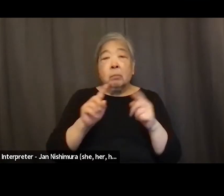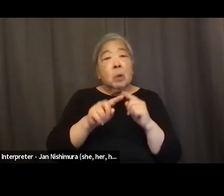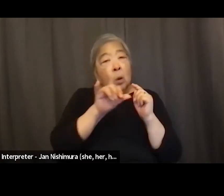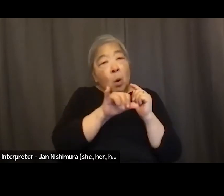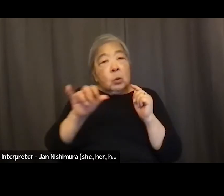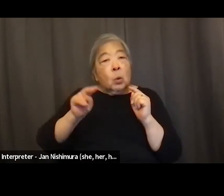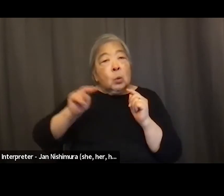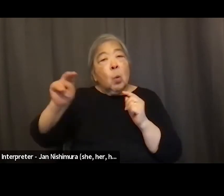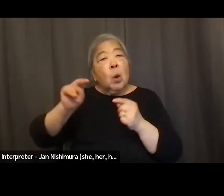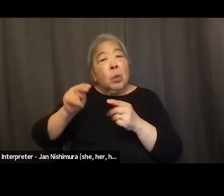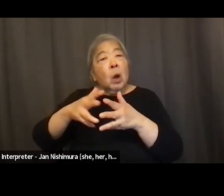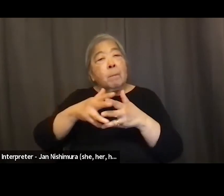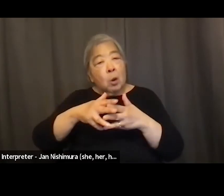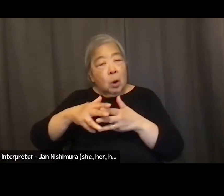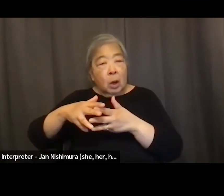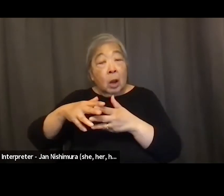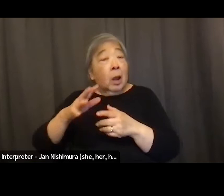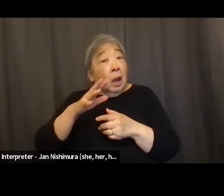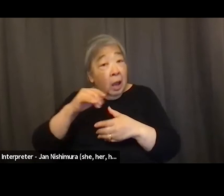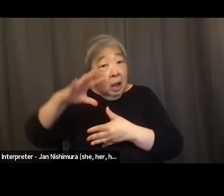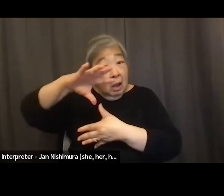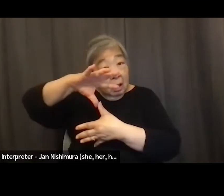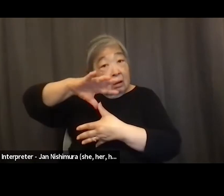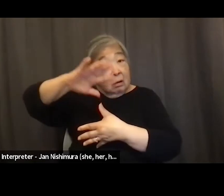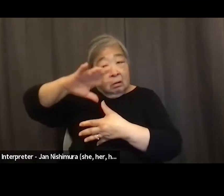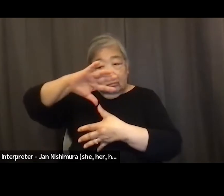North America and the Americas.